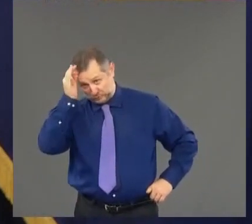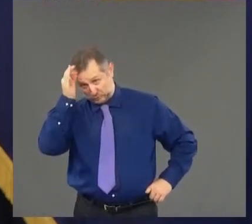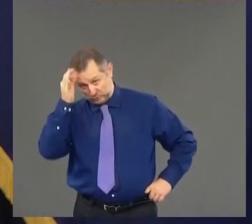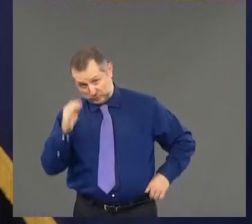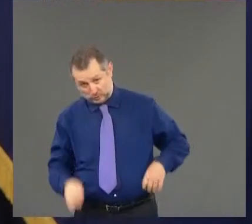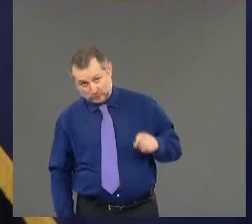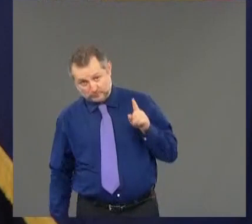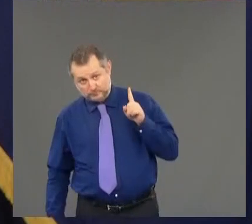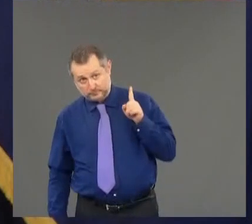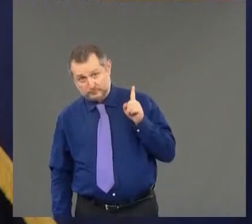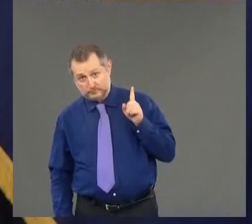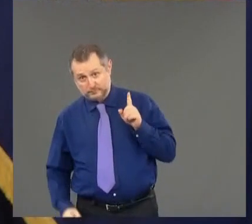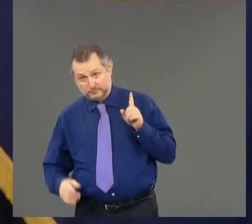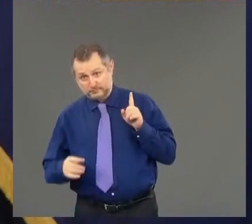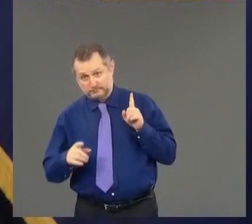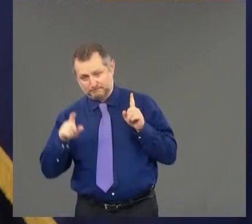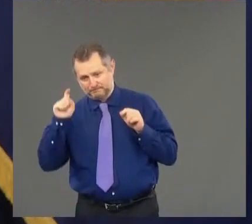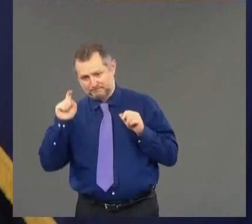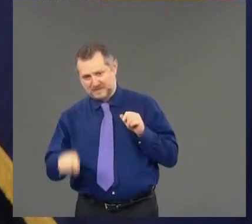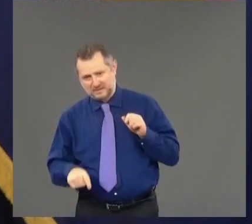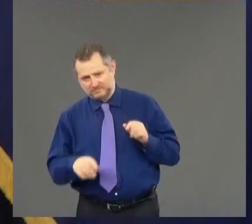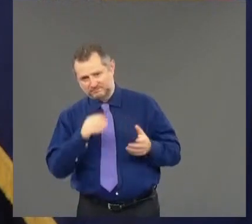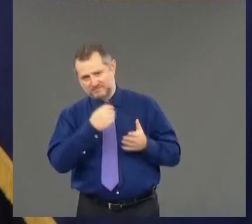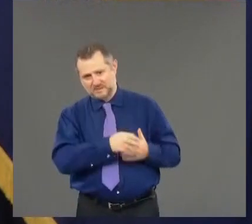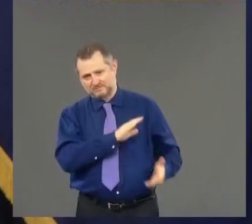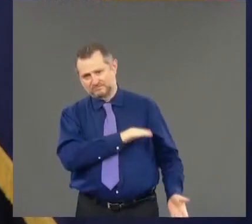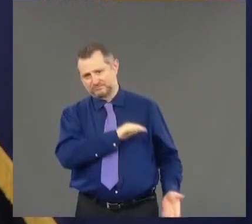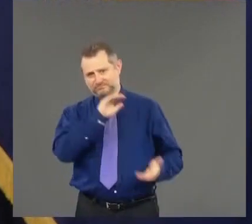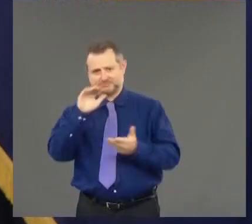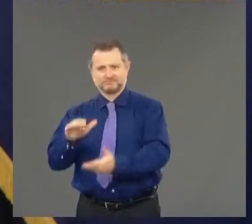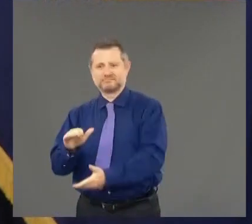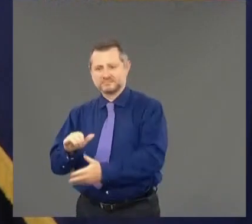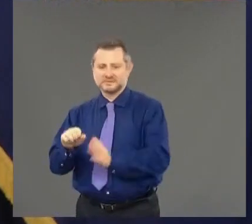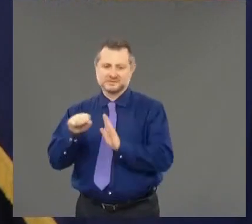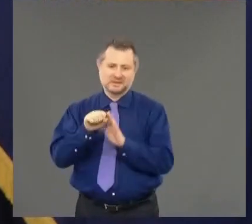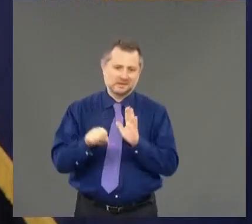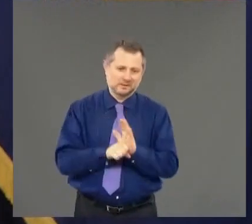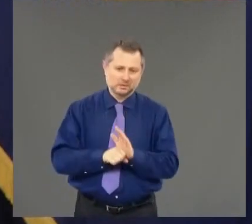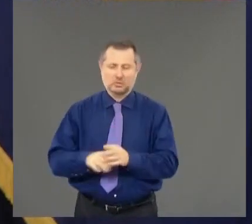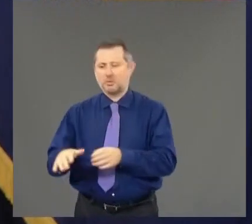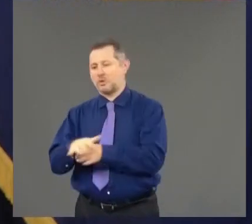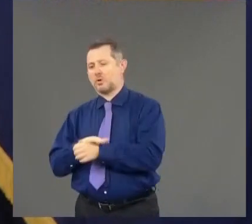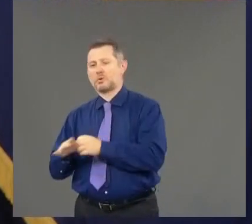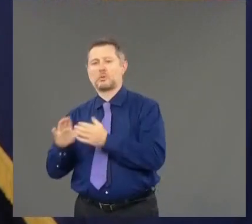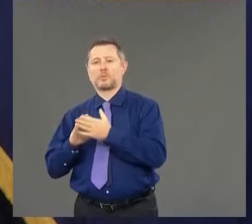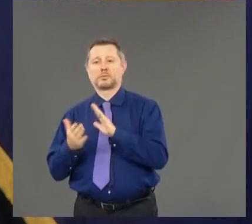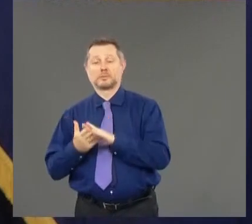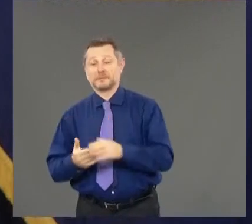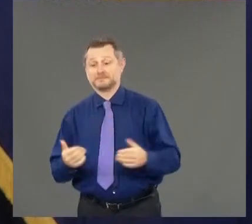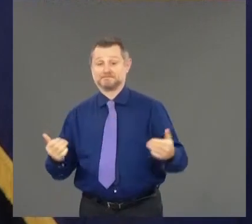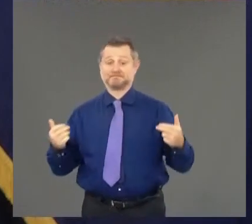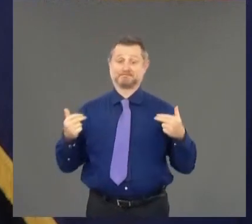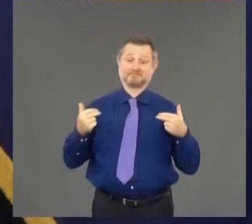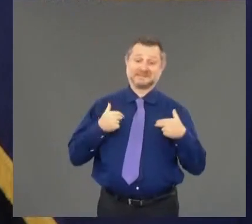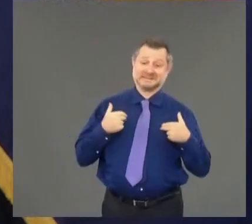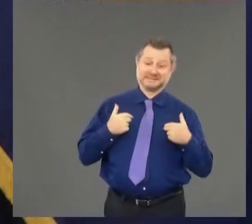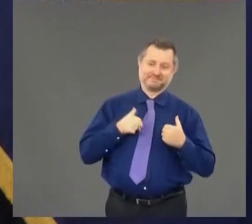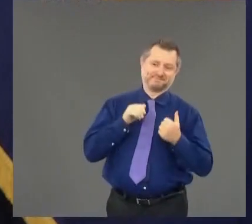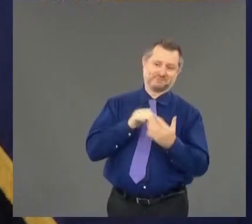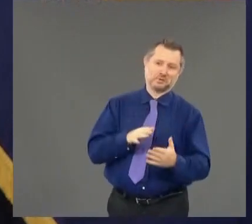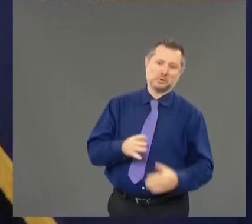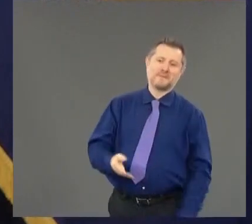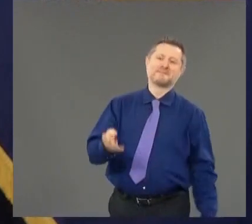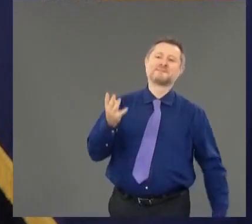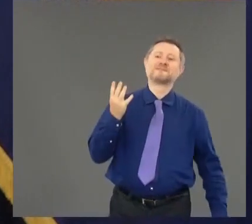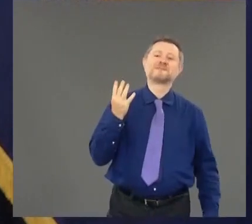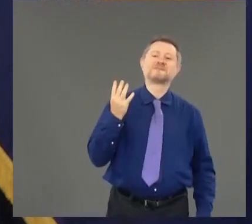must provide funding for state and local governments. I have like a $14 billion deficit. I talk